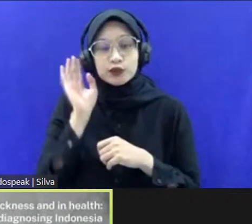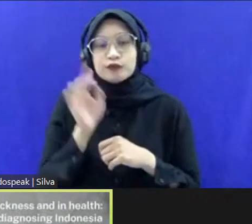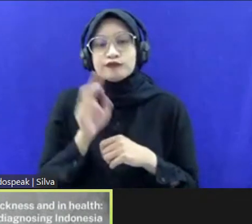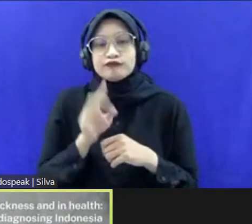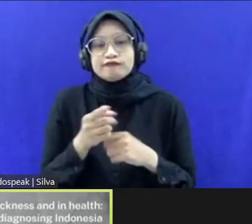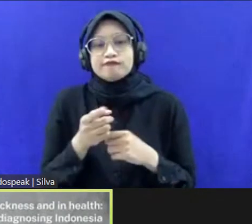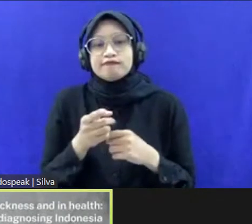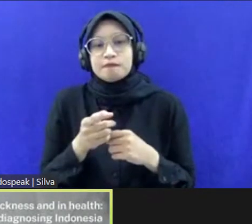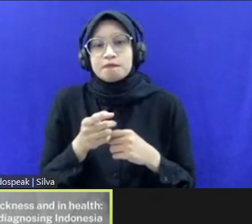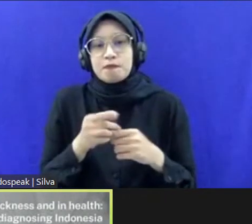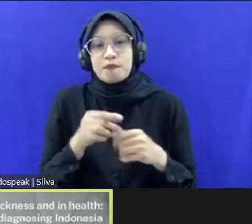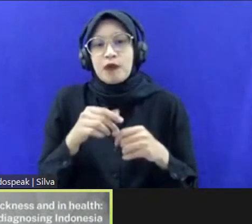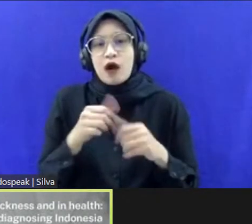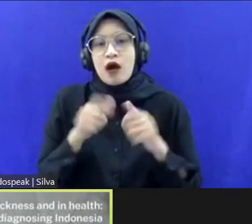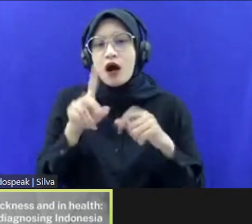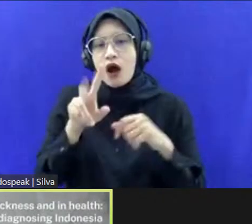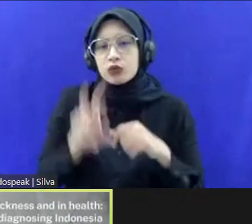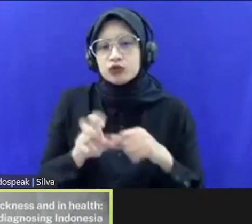Indonesia.